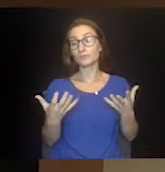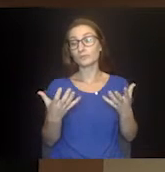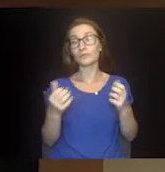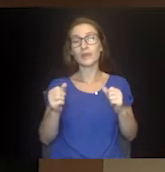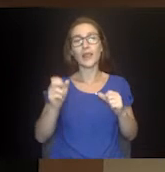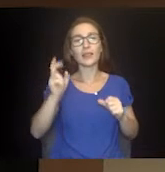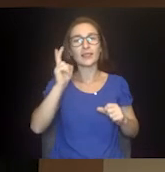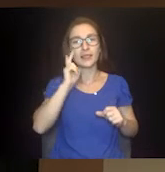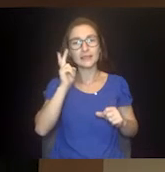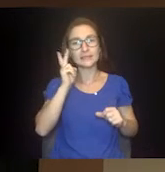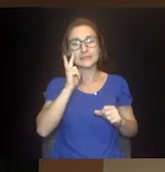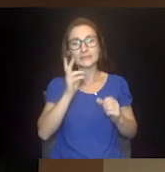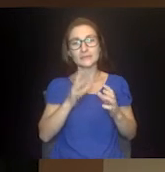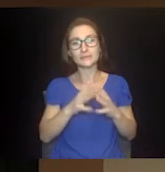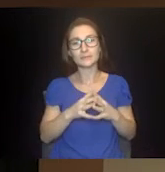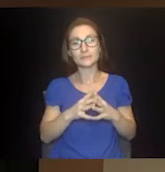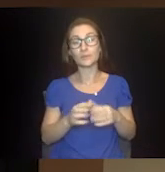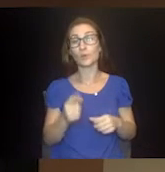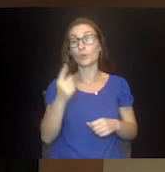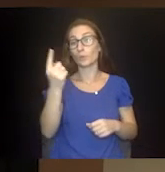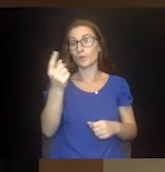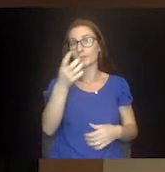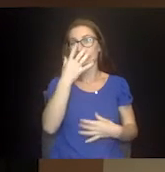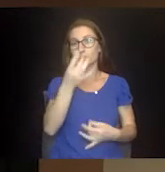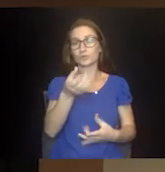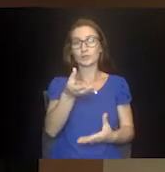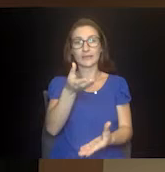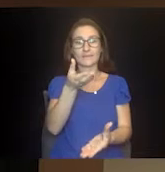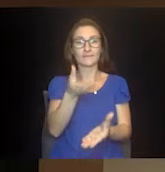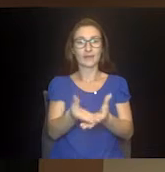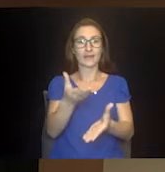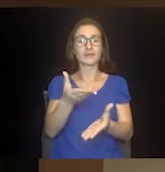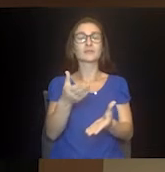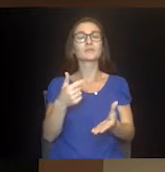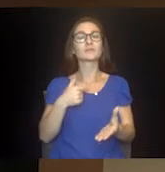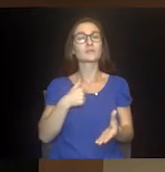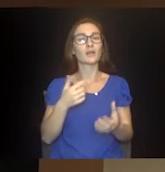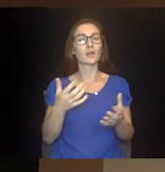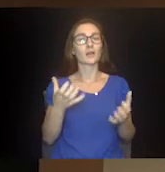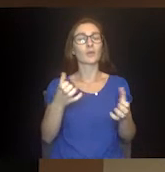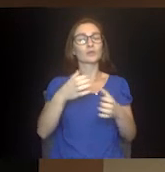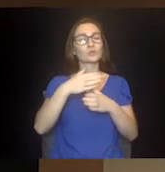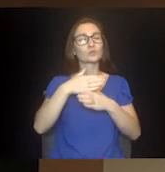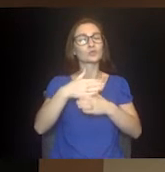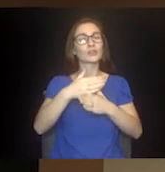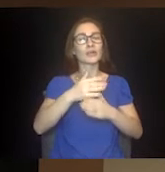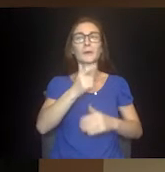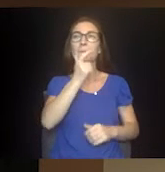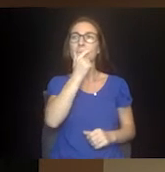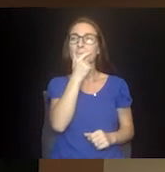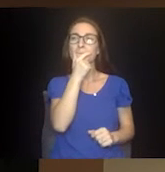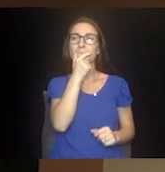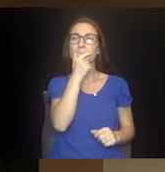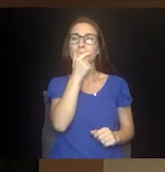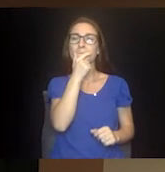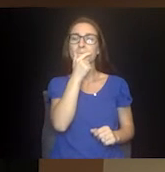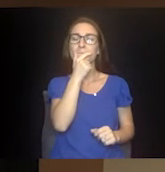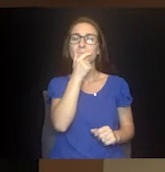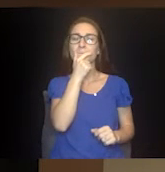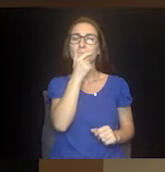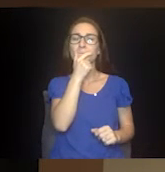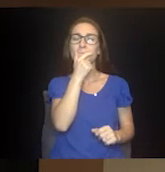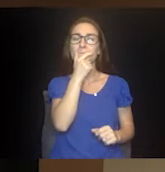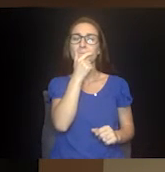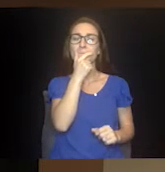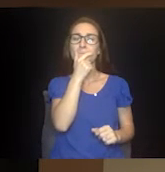And let's see, one interesting fact that I would like to